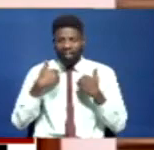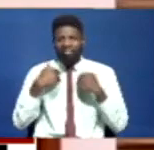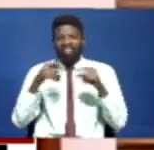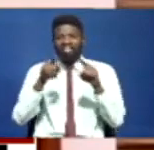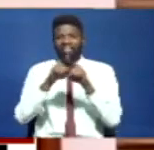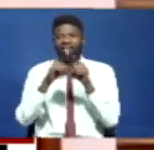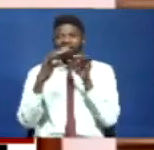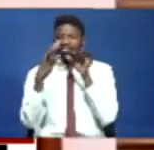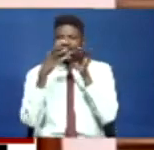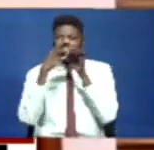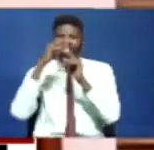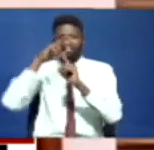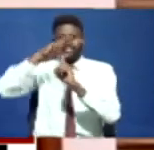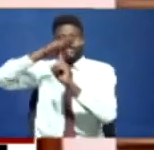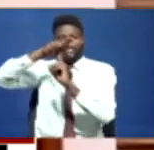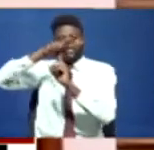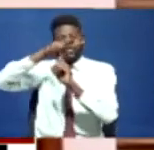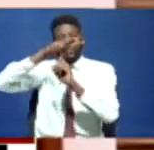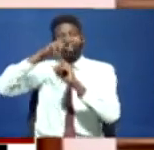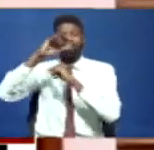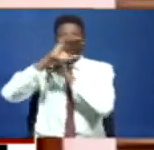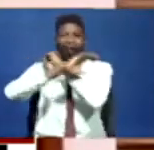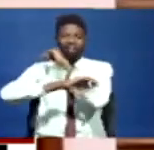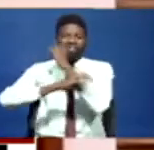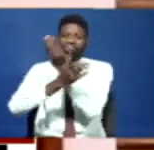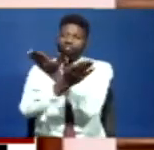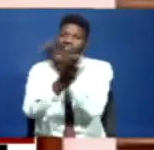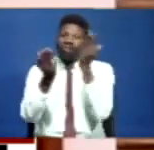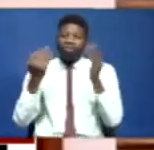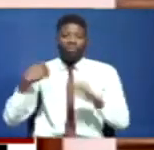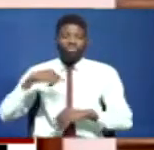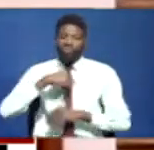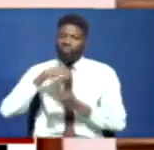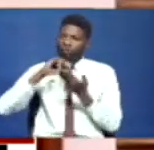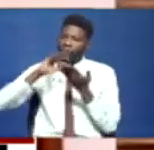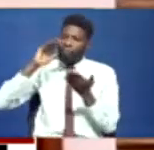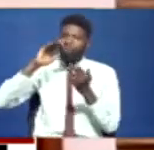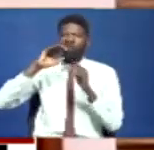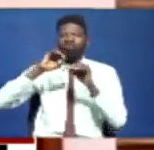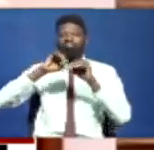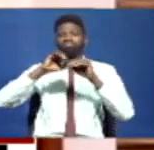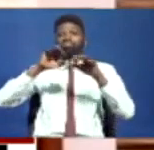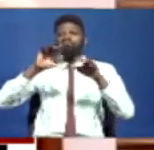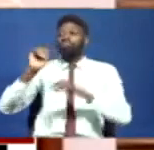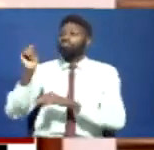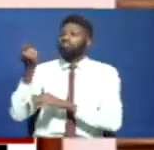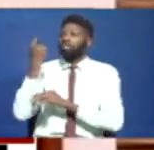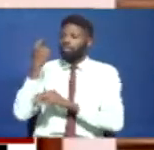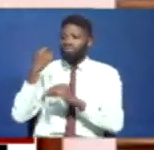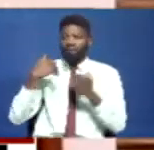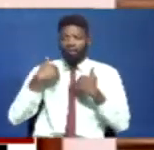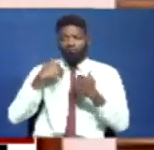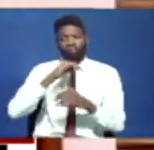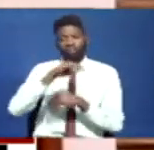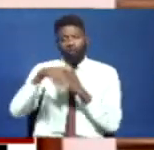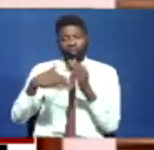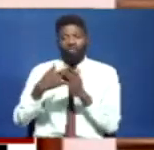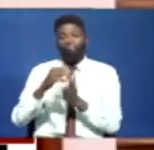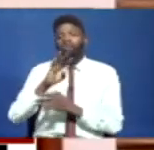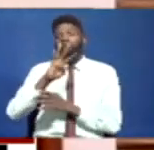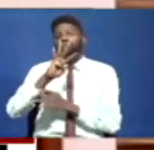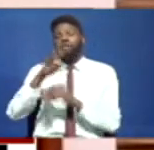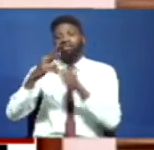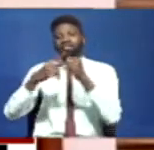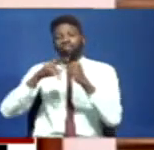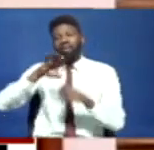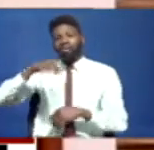the country. We have the greatest coverage across Kenya. We have presence in 47 counties.